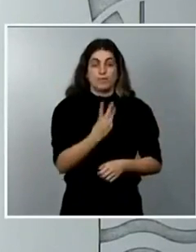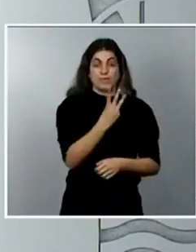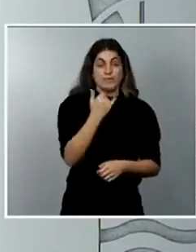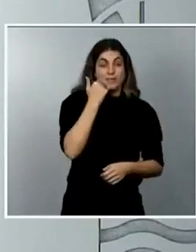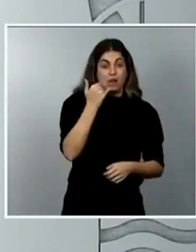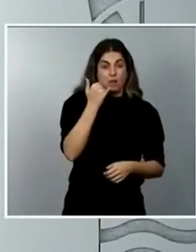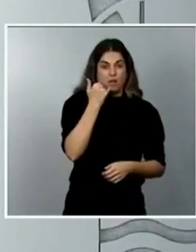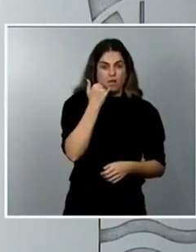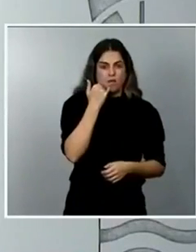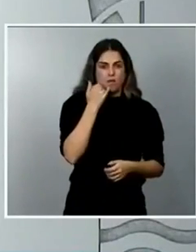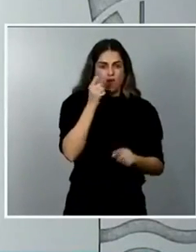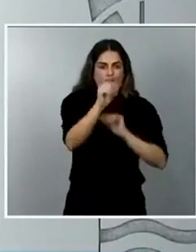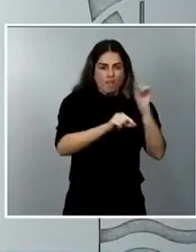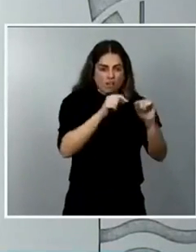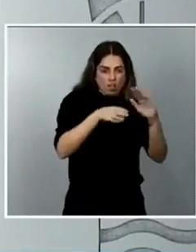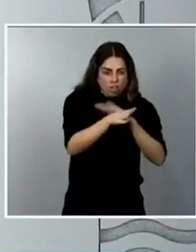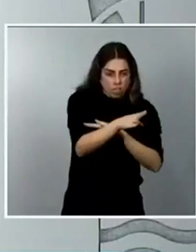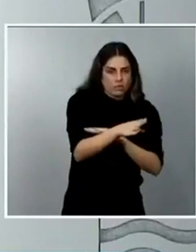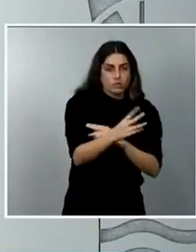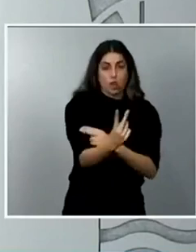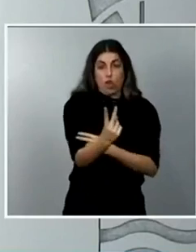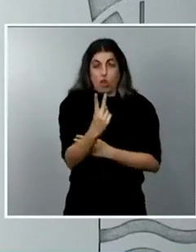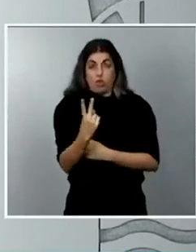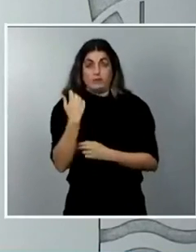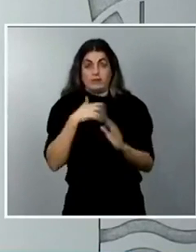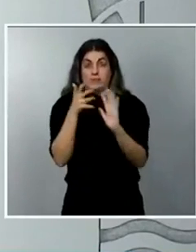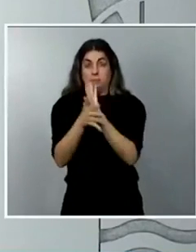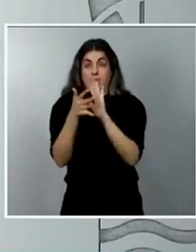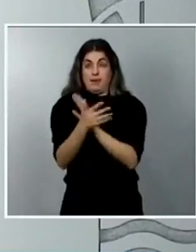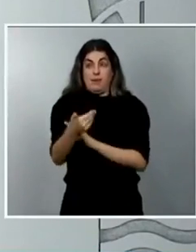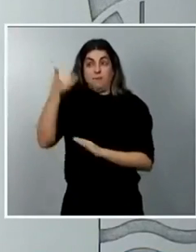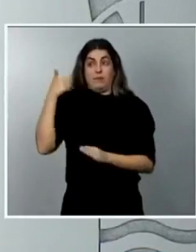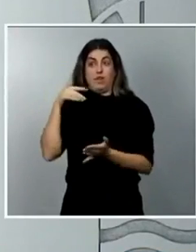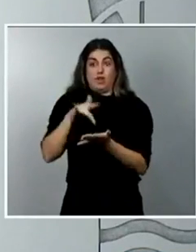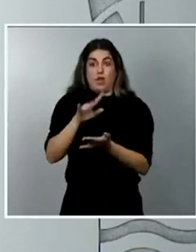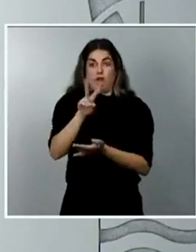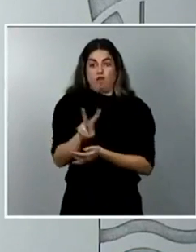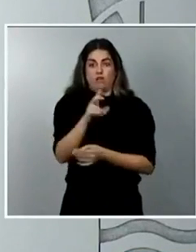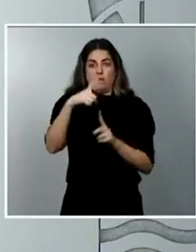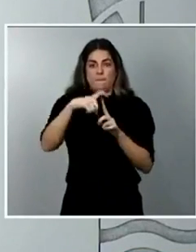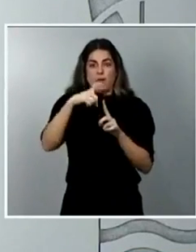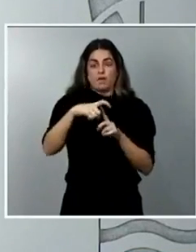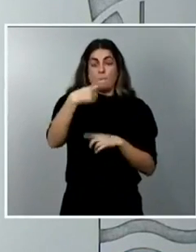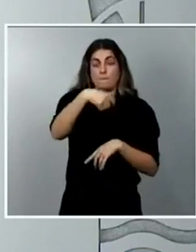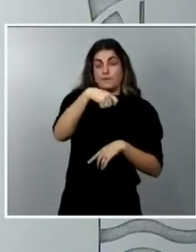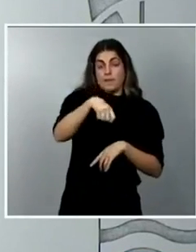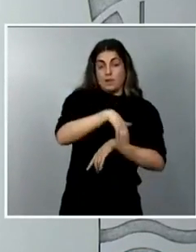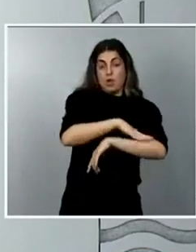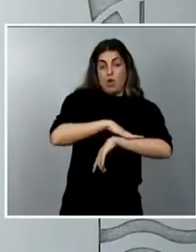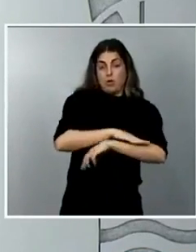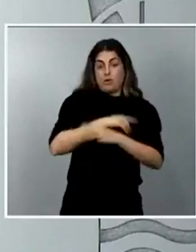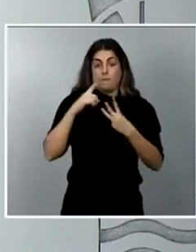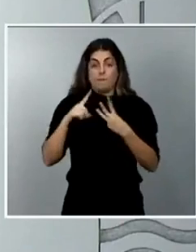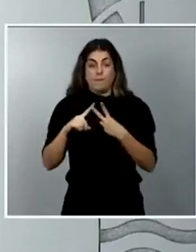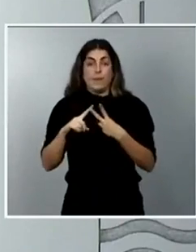Three phones were infected. We already informed about two of them on May the 2nd, the Prime Minister's phone and the Defense Minister's phone.